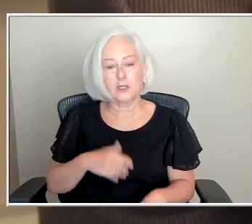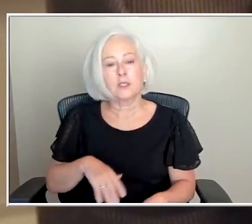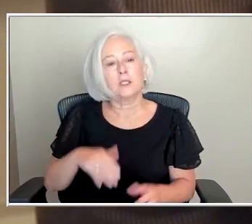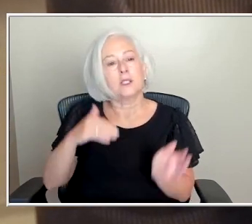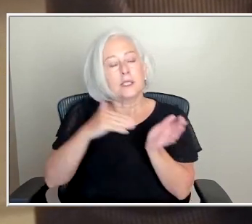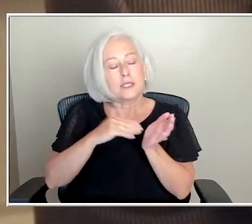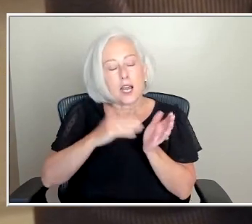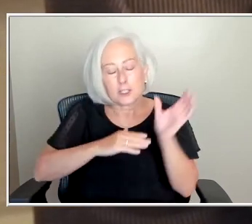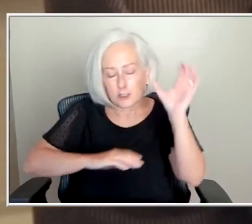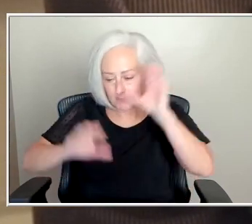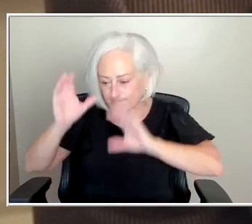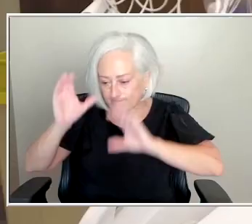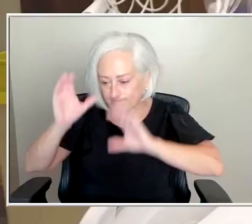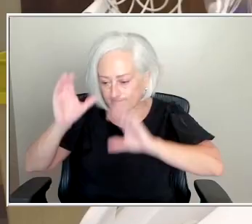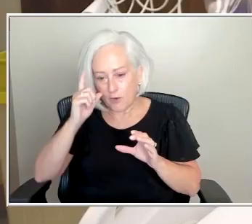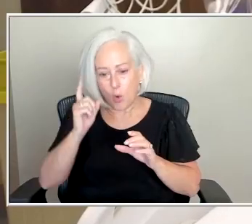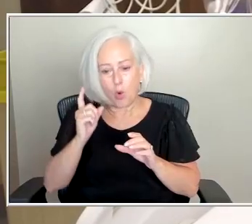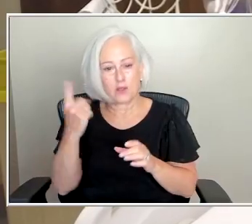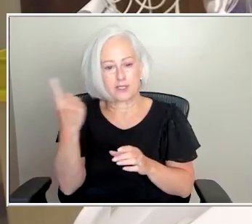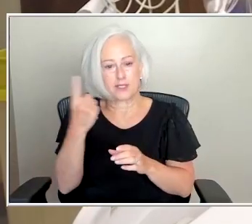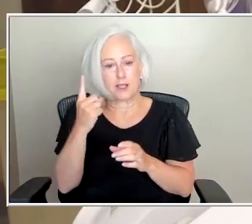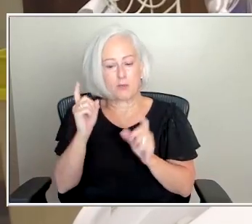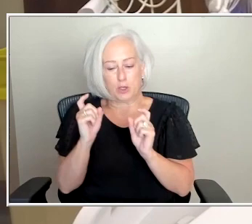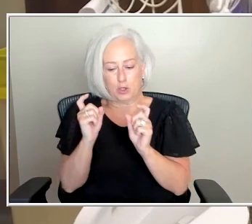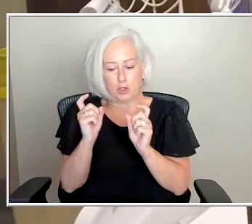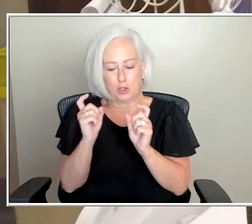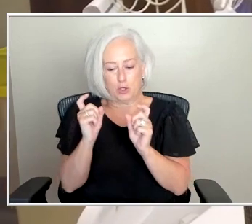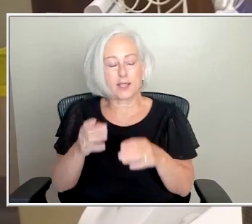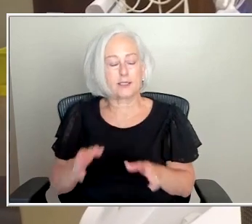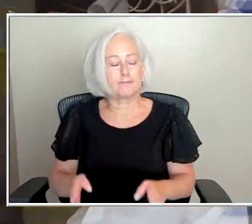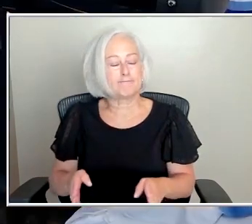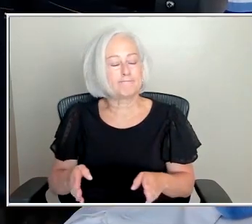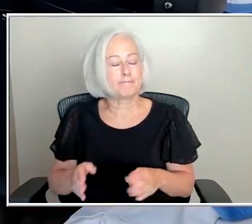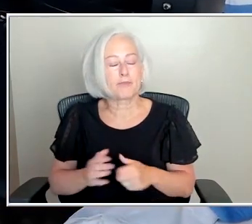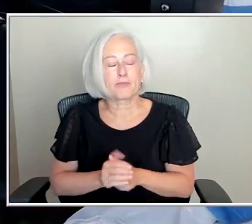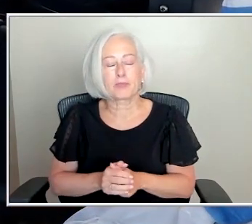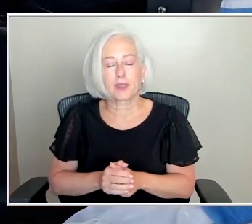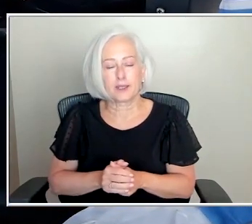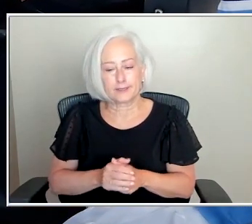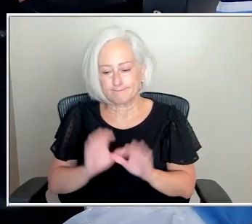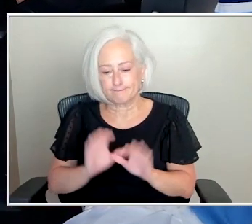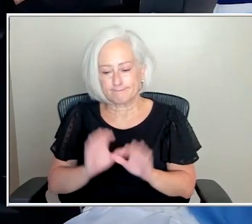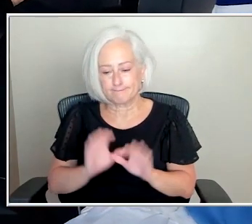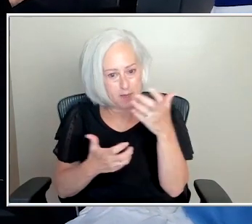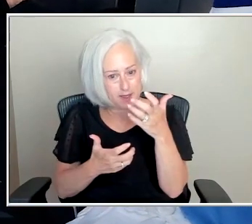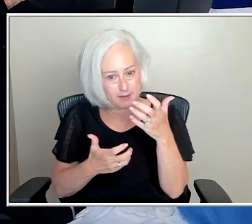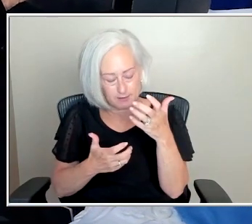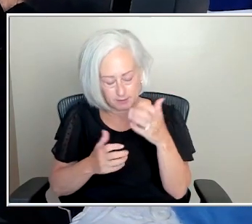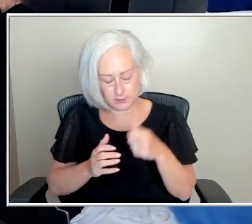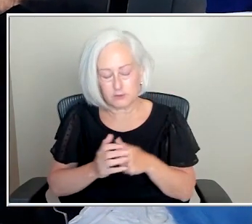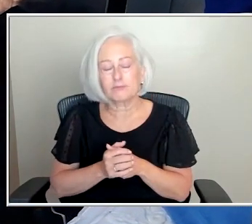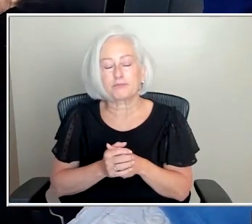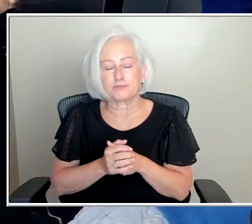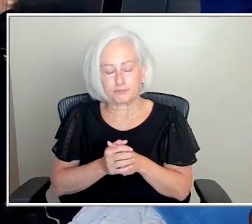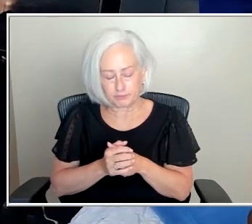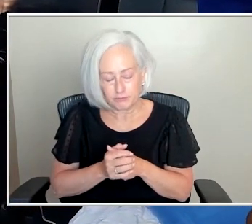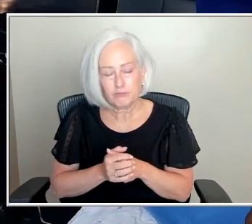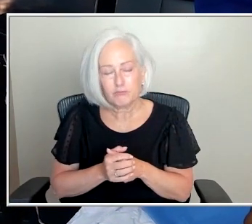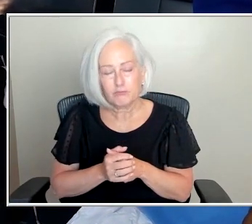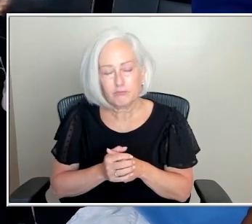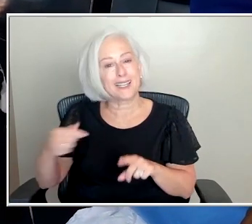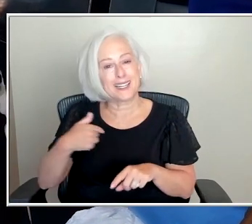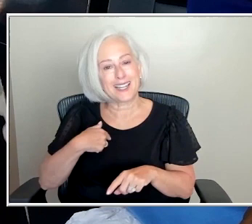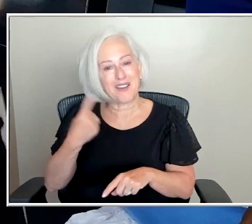and international donor list, and there wasn't a match. But Gregory has an adult son, and he